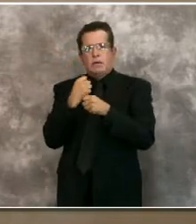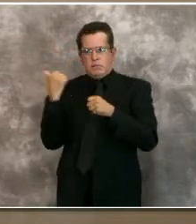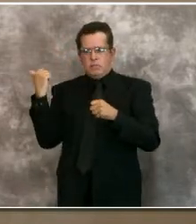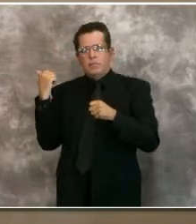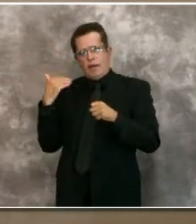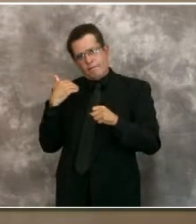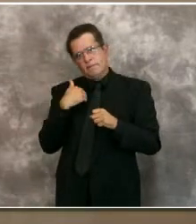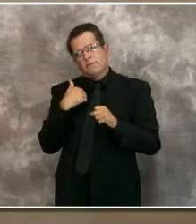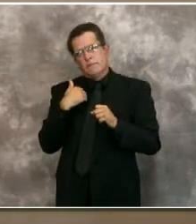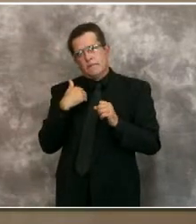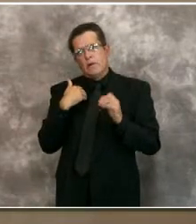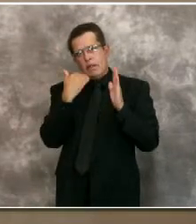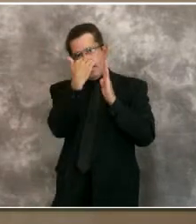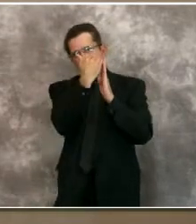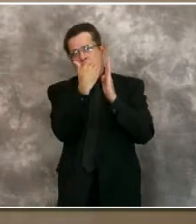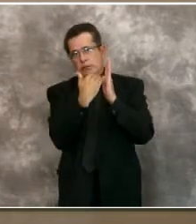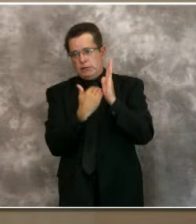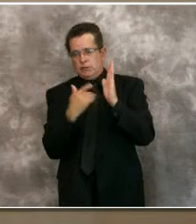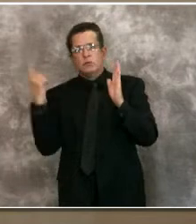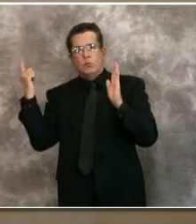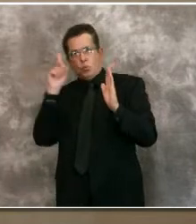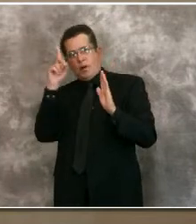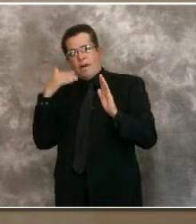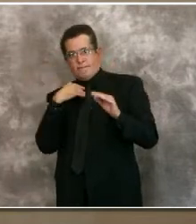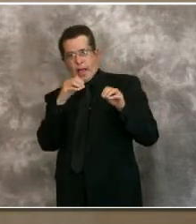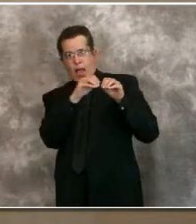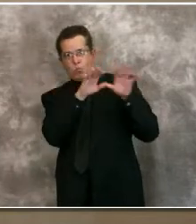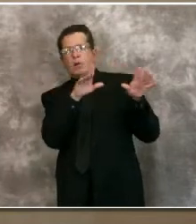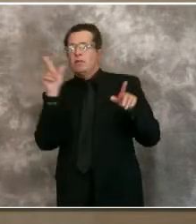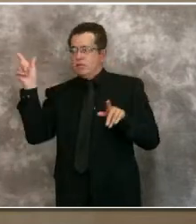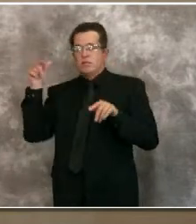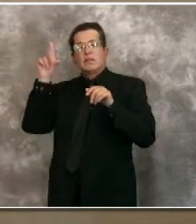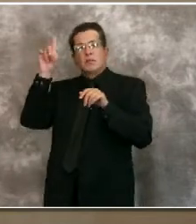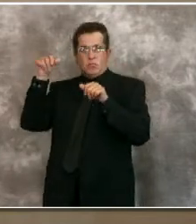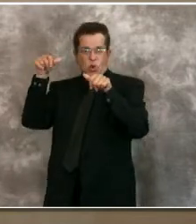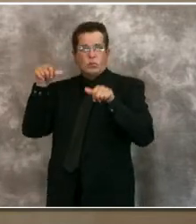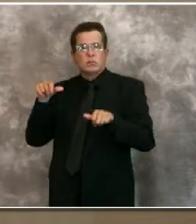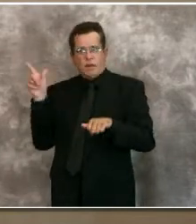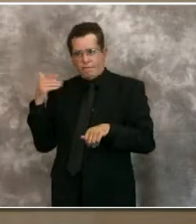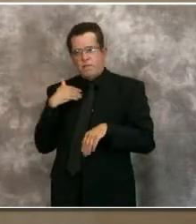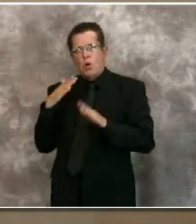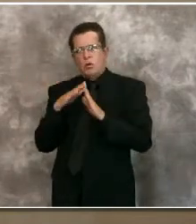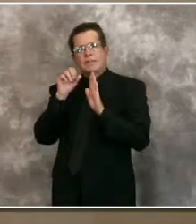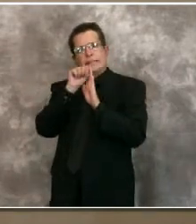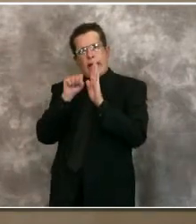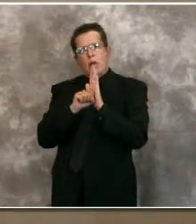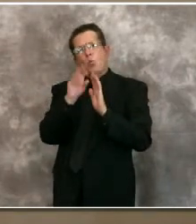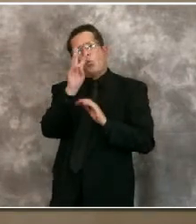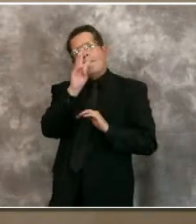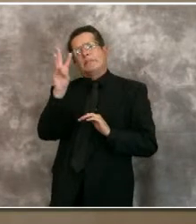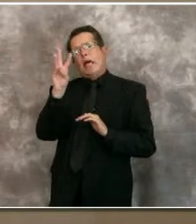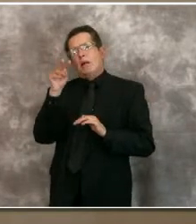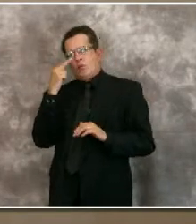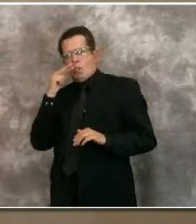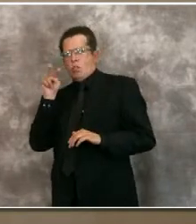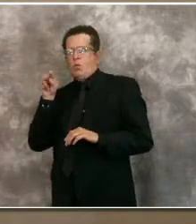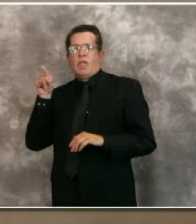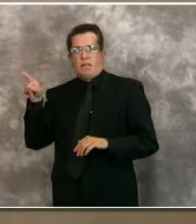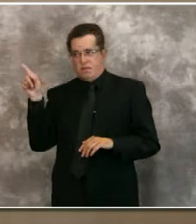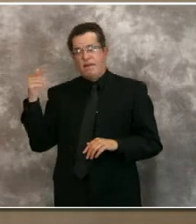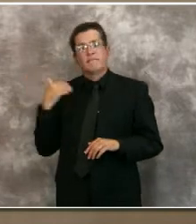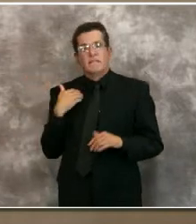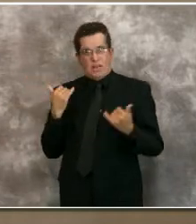where facilities that have outbreaks, they are listed on the state's website. So that is already in